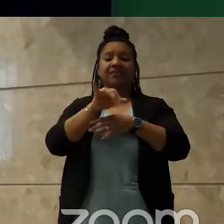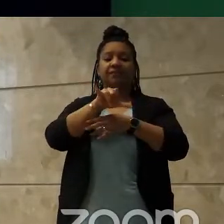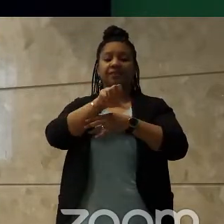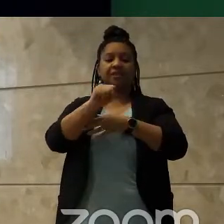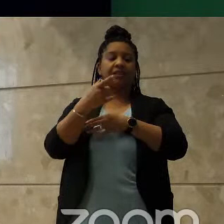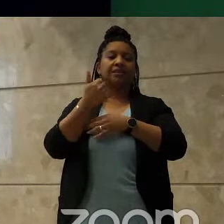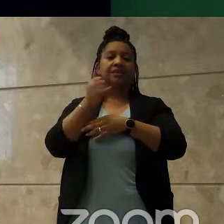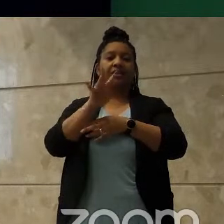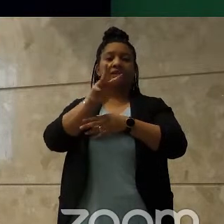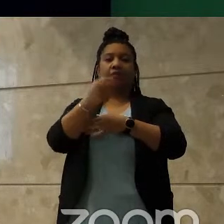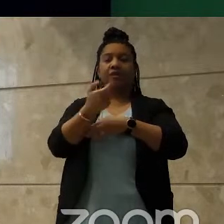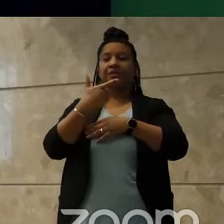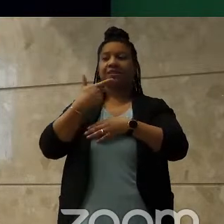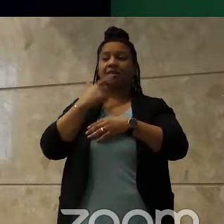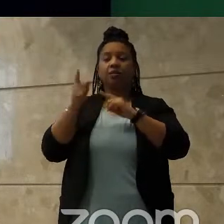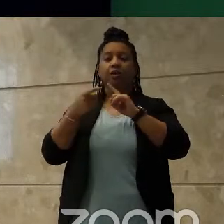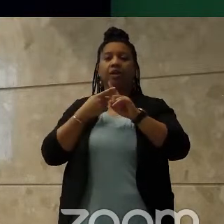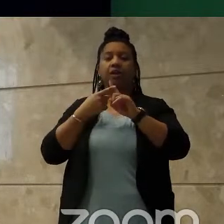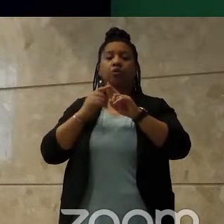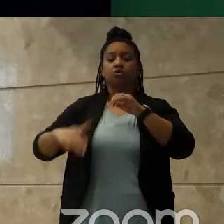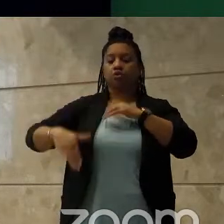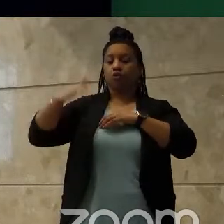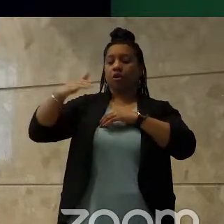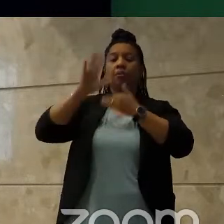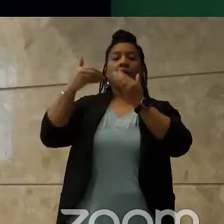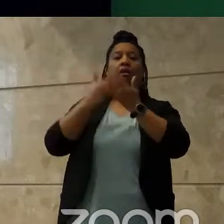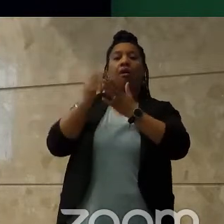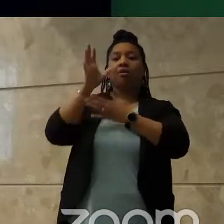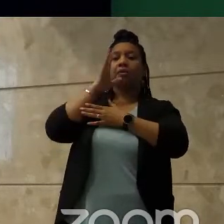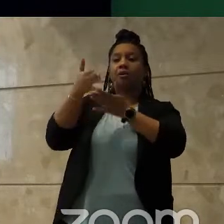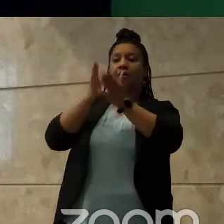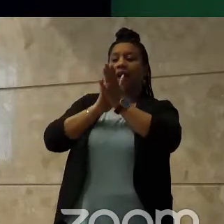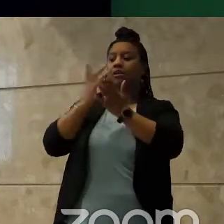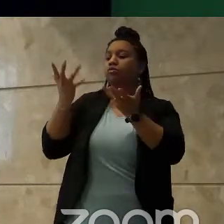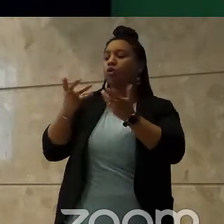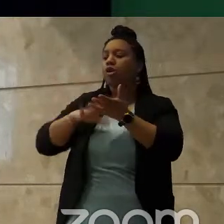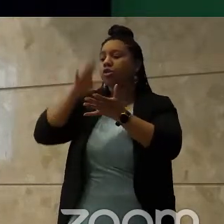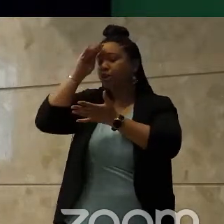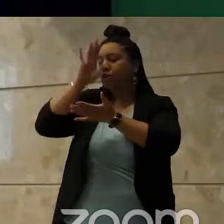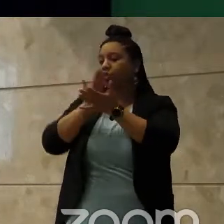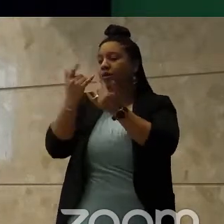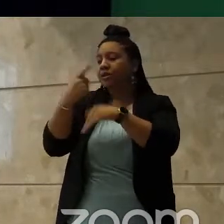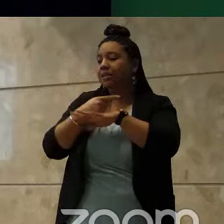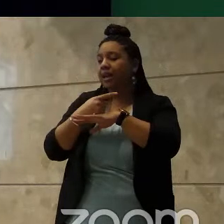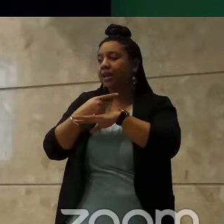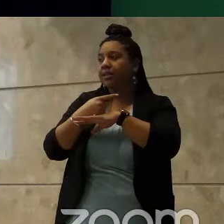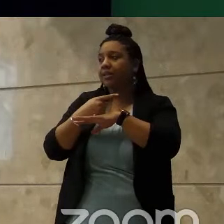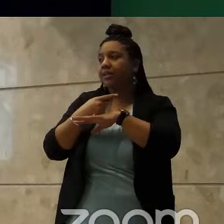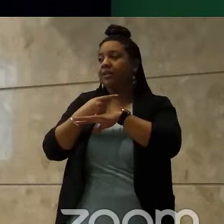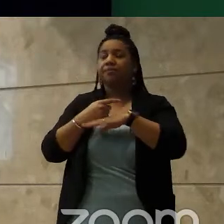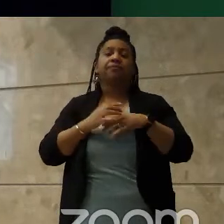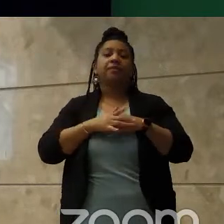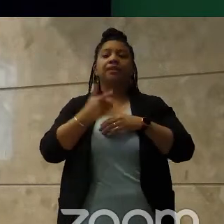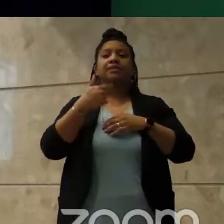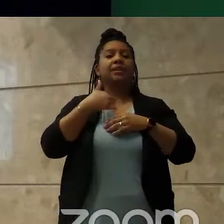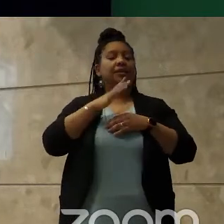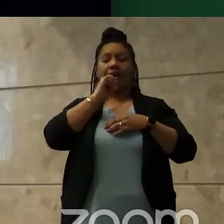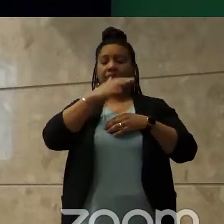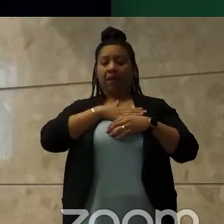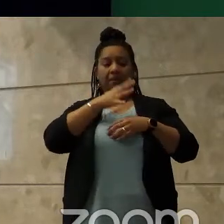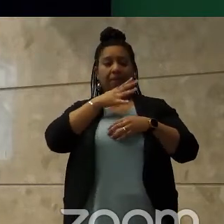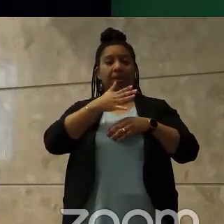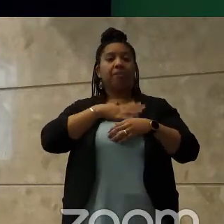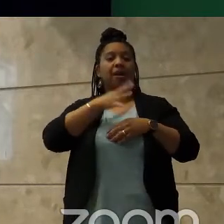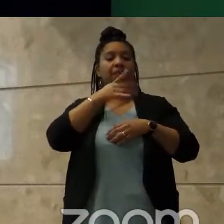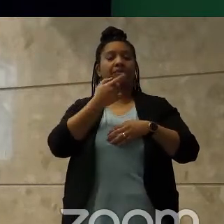up, all of his friends' mothers would ask them, what'd you learn in school today? He said, not my Jewish mother. He said, my mother would say, Izzy,